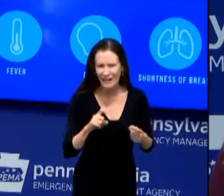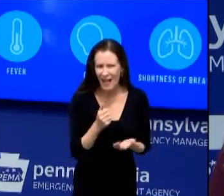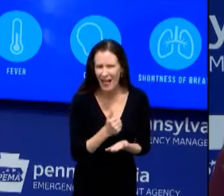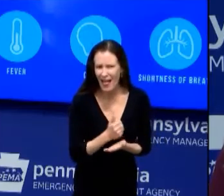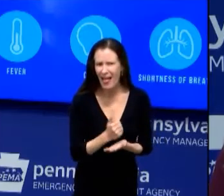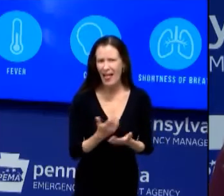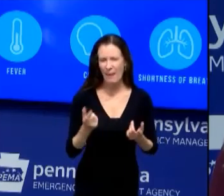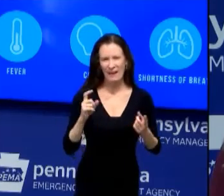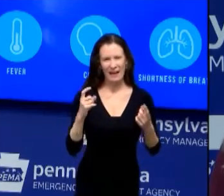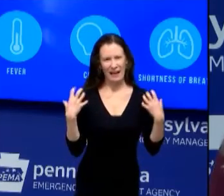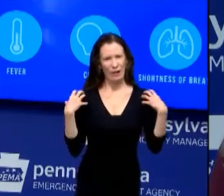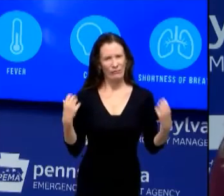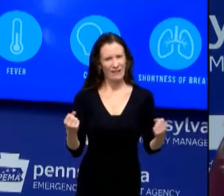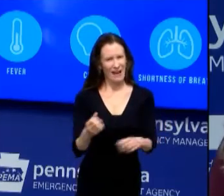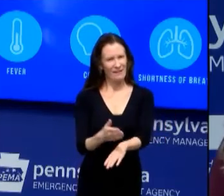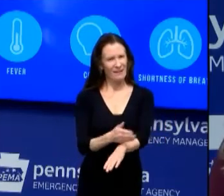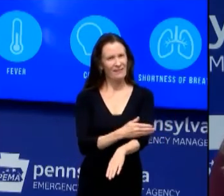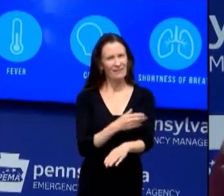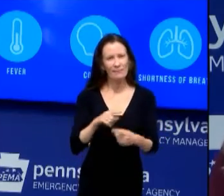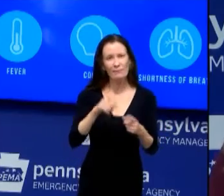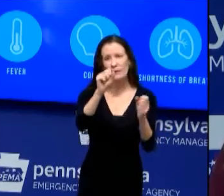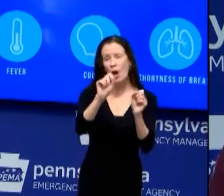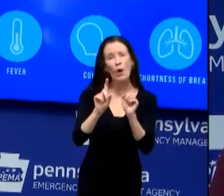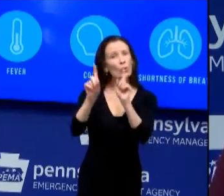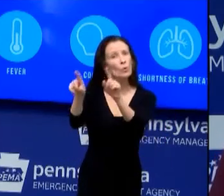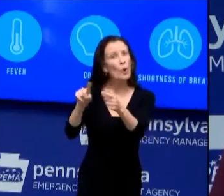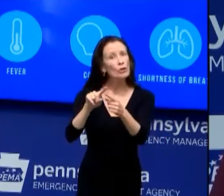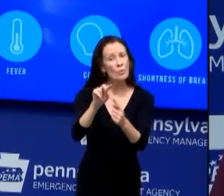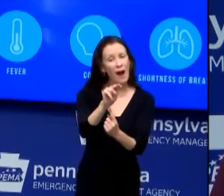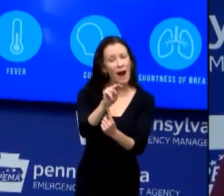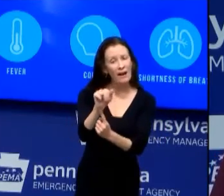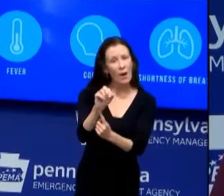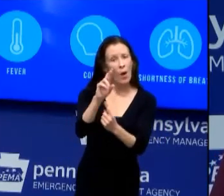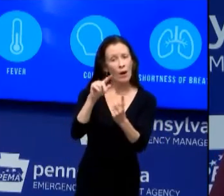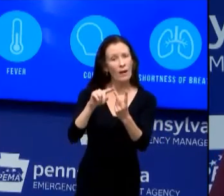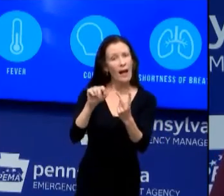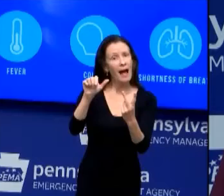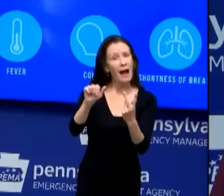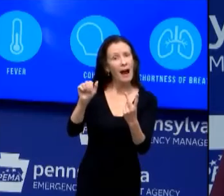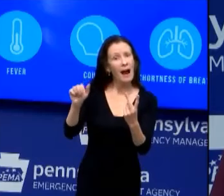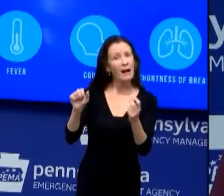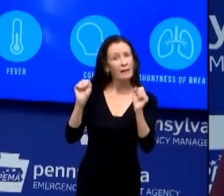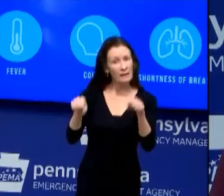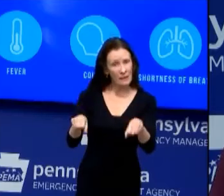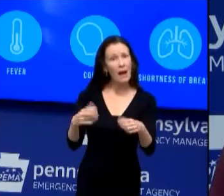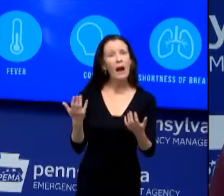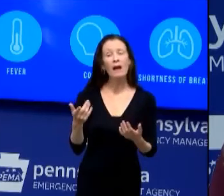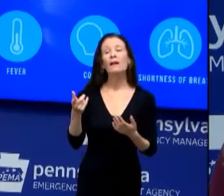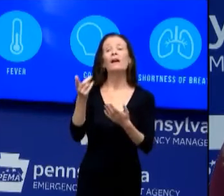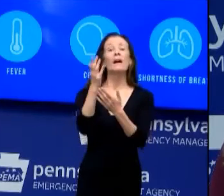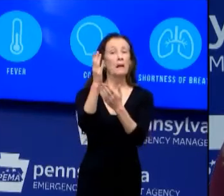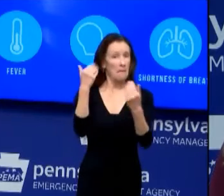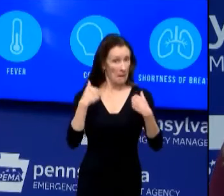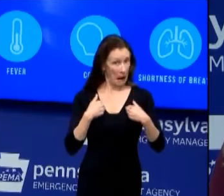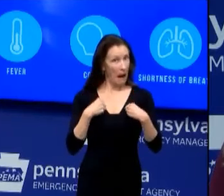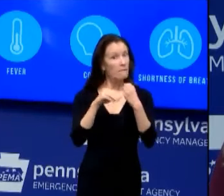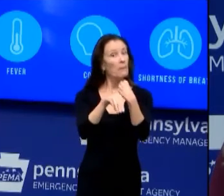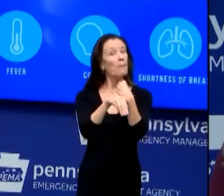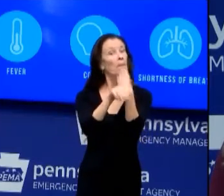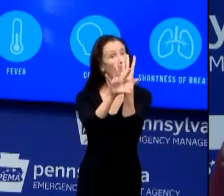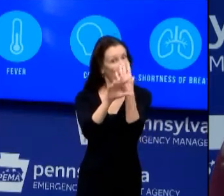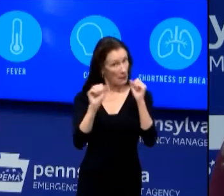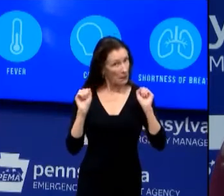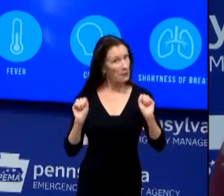virtually. And if your meeting can only get together in person, please make sure that you are practicing